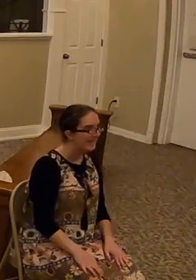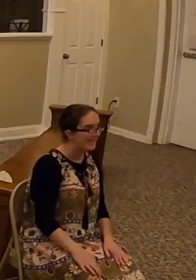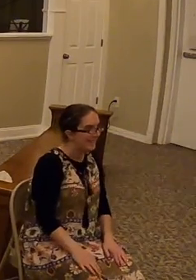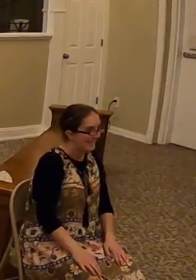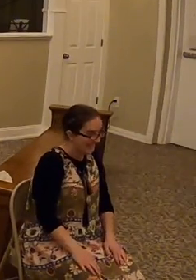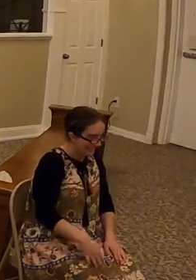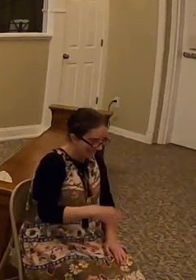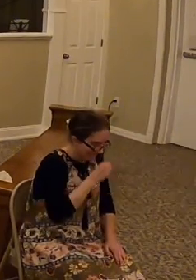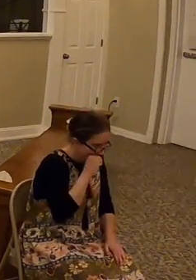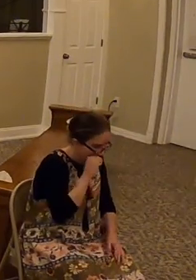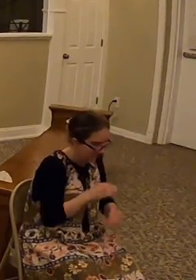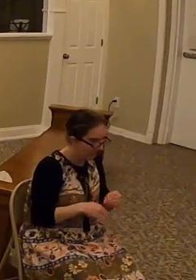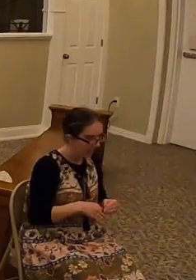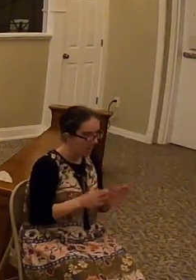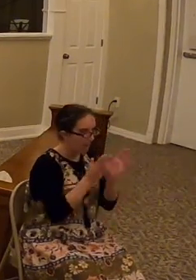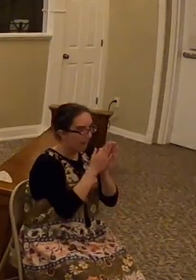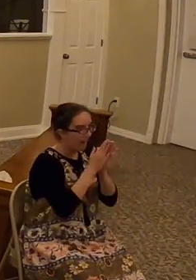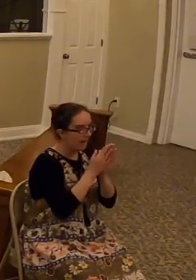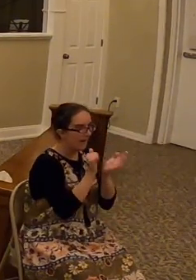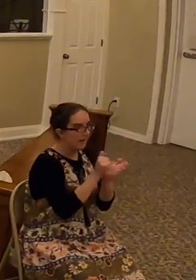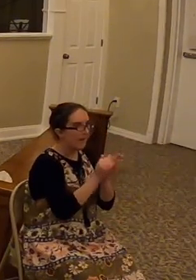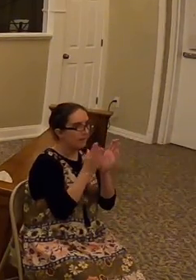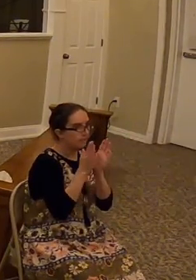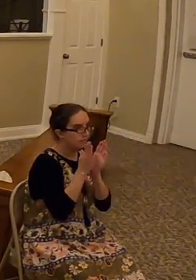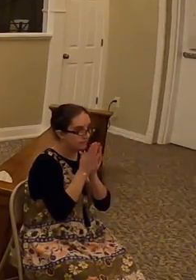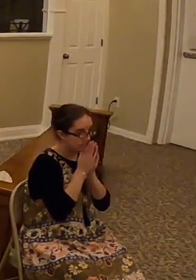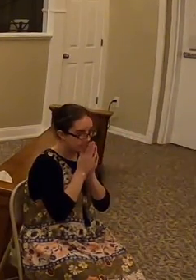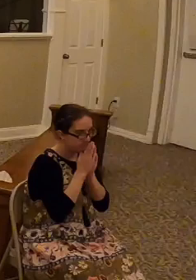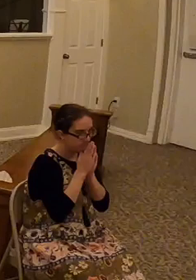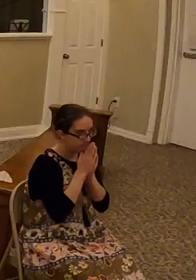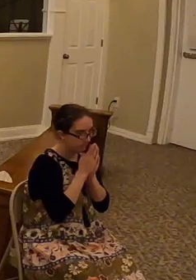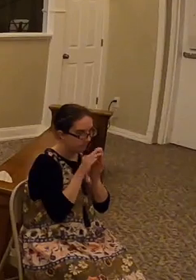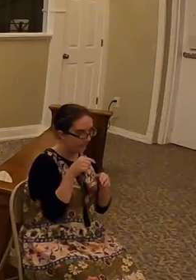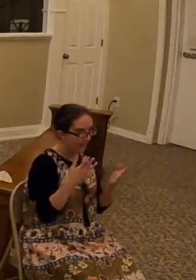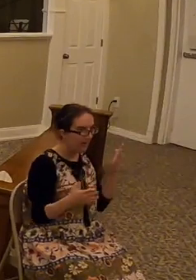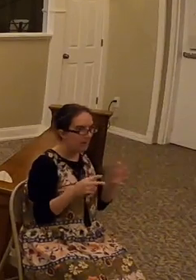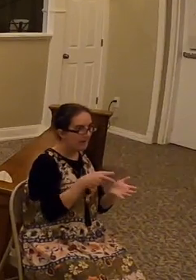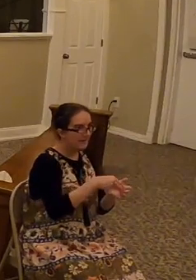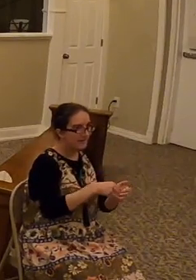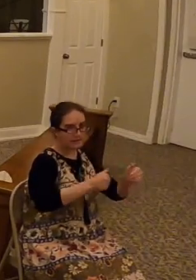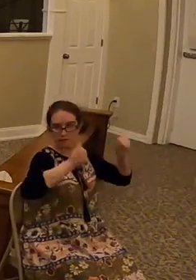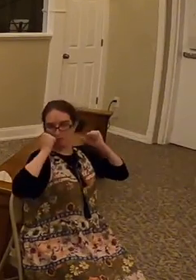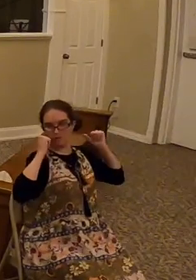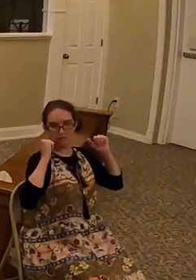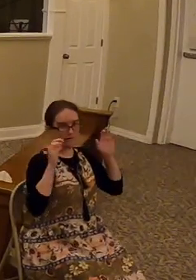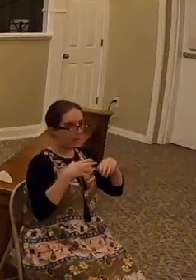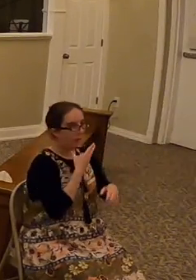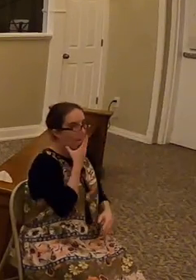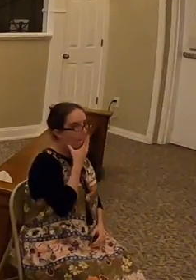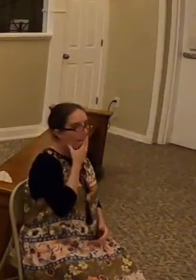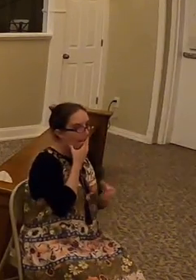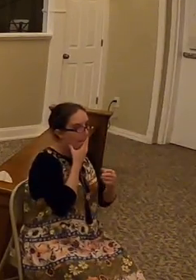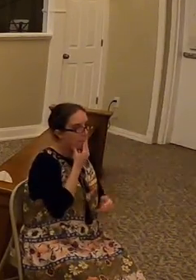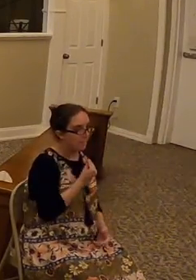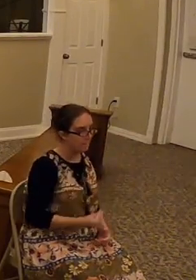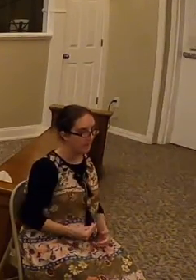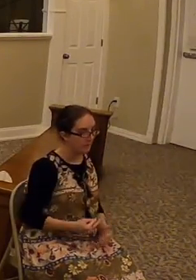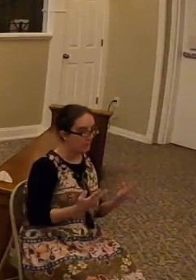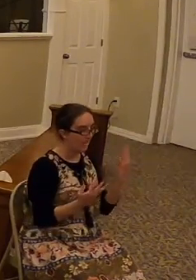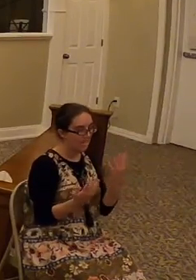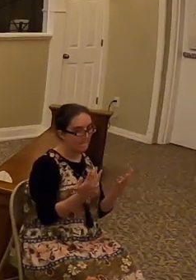Woo! And then he prayed that little prayer. And he said, "Y'all might want to stand back. Y'all don't want to get your beard singed."